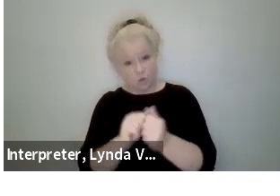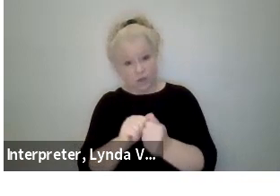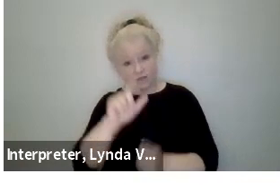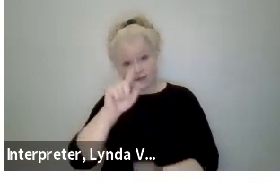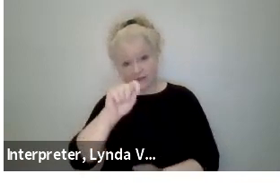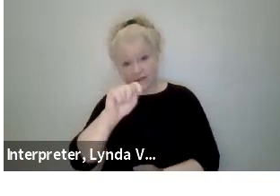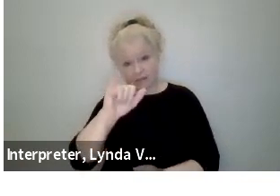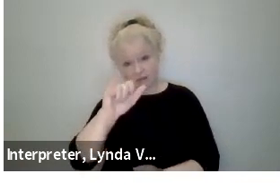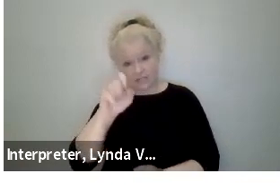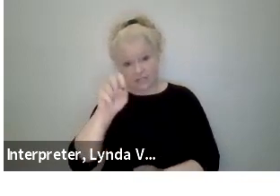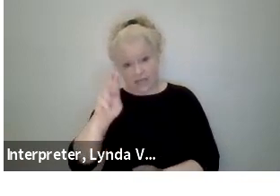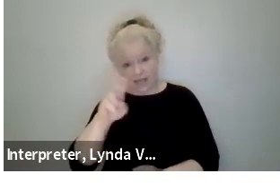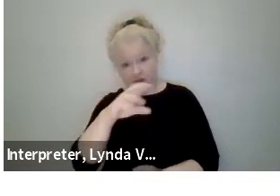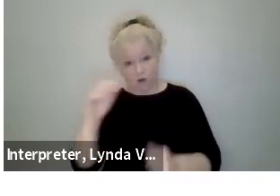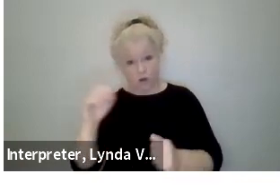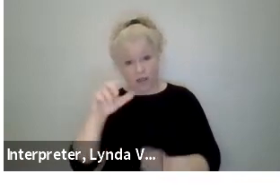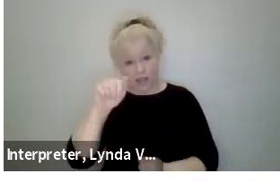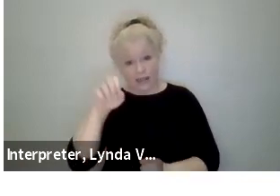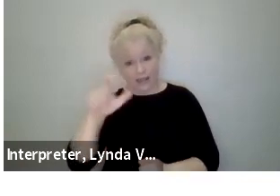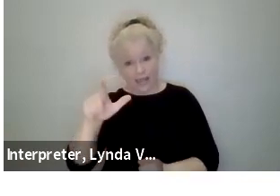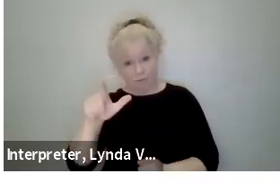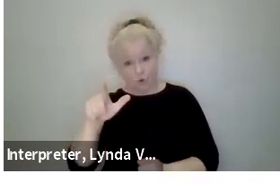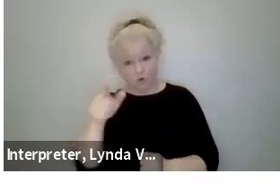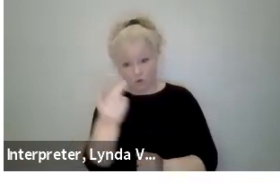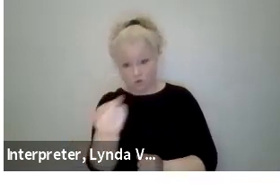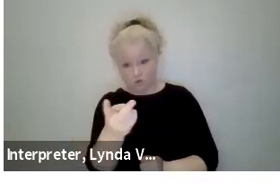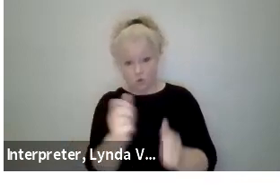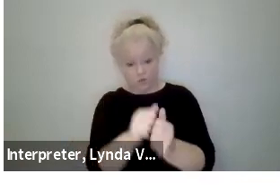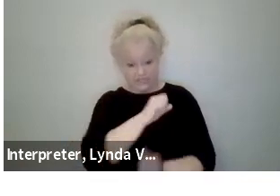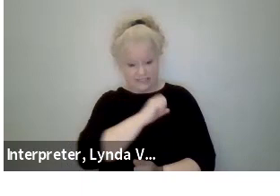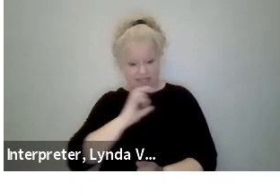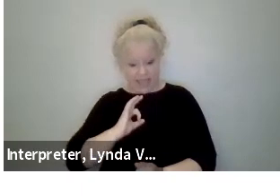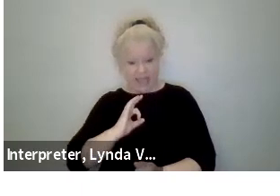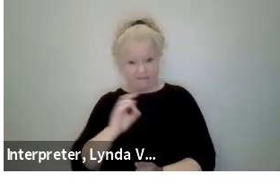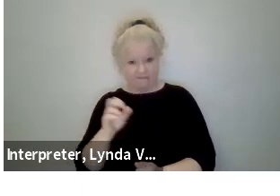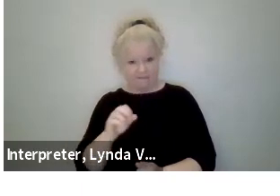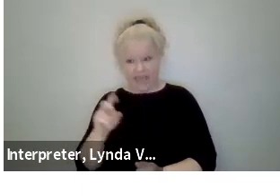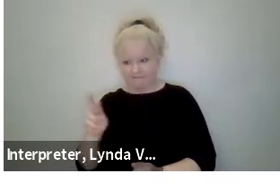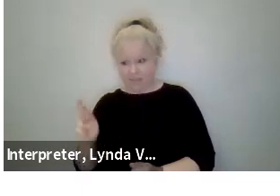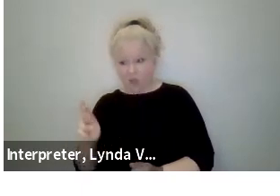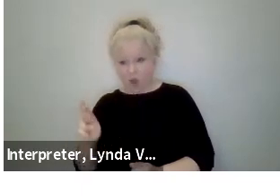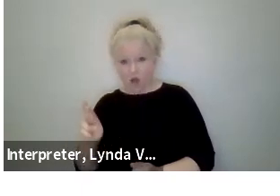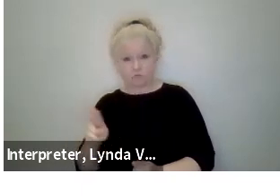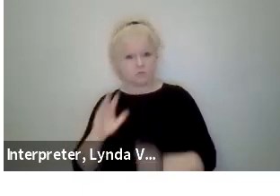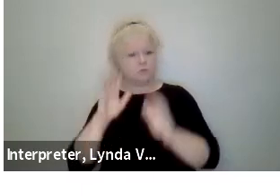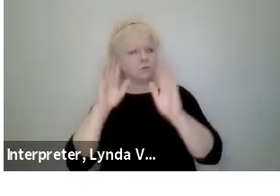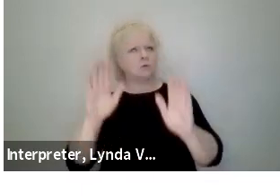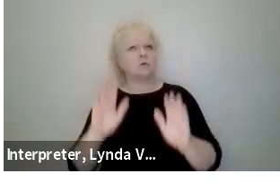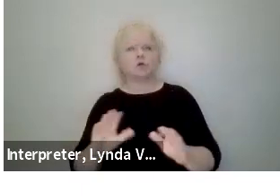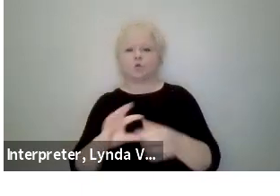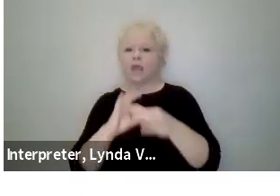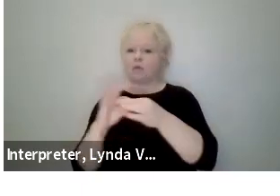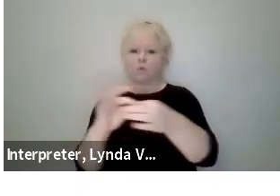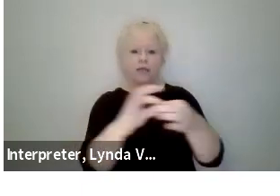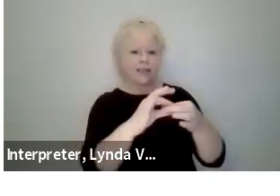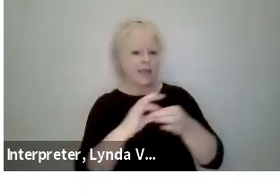April and their staff and the staff at CIL and Voc Rehab has just been, it's just grown, it's just